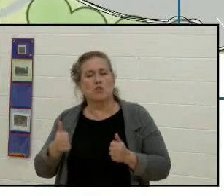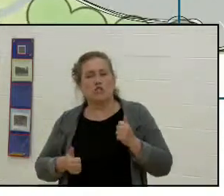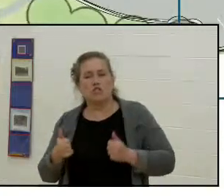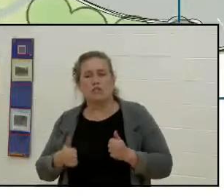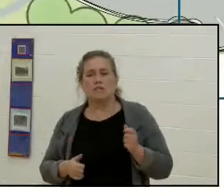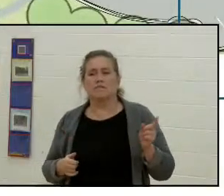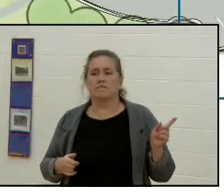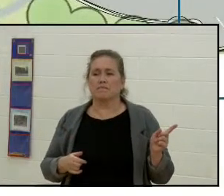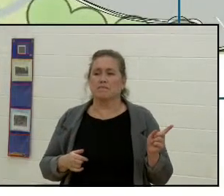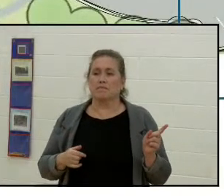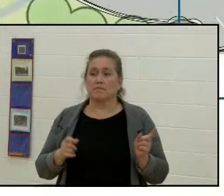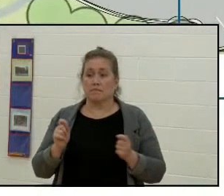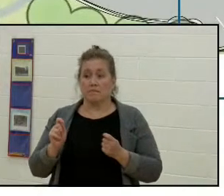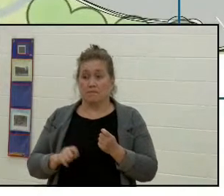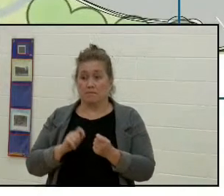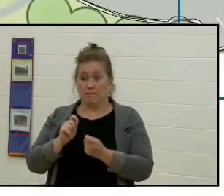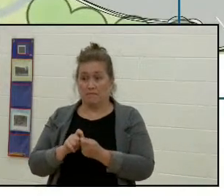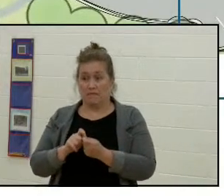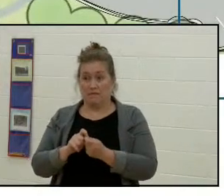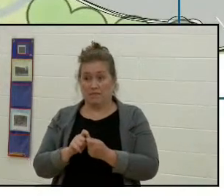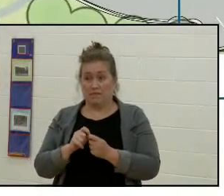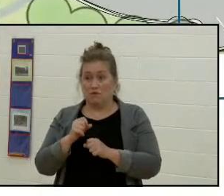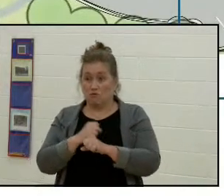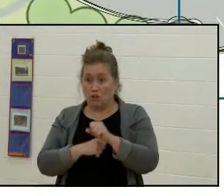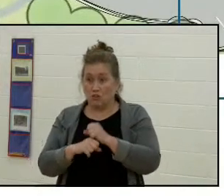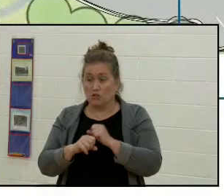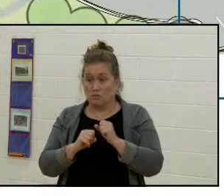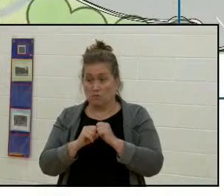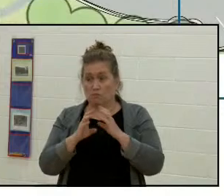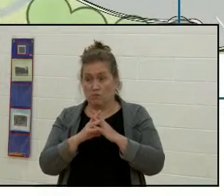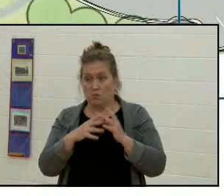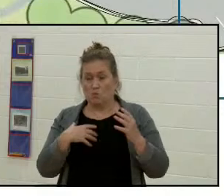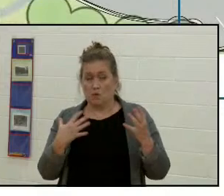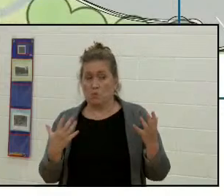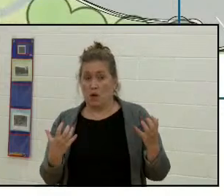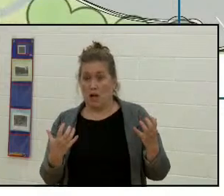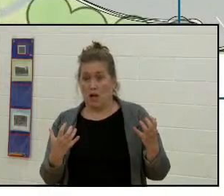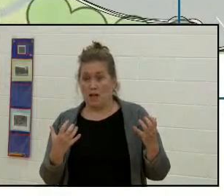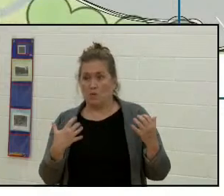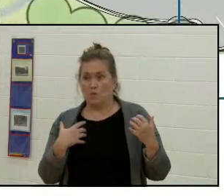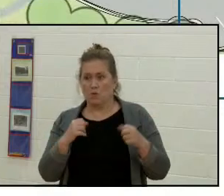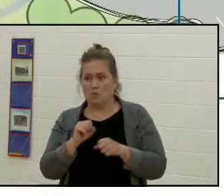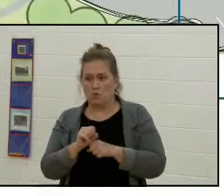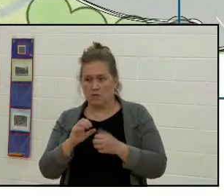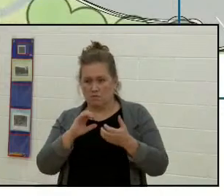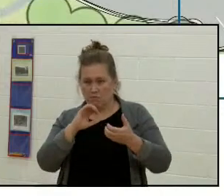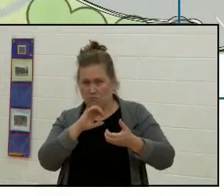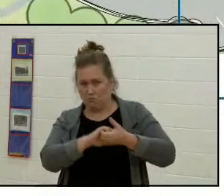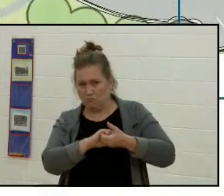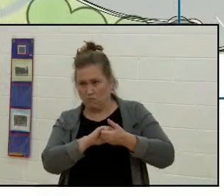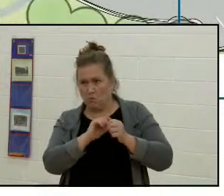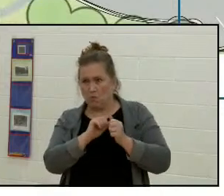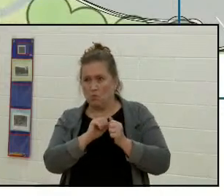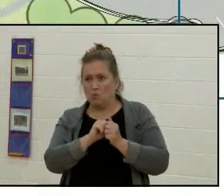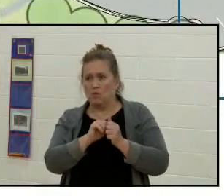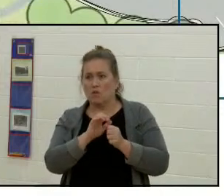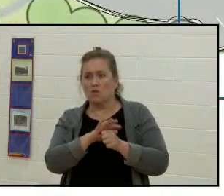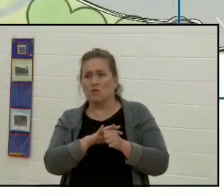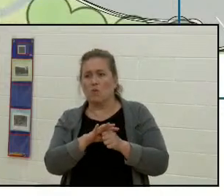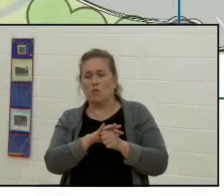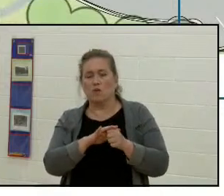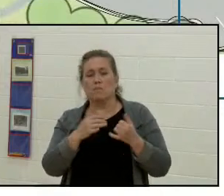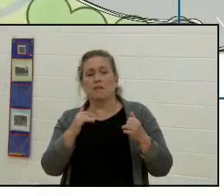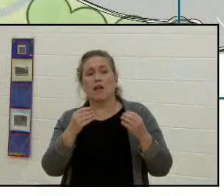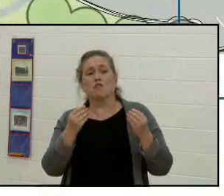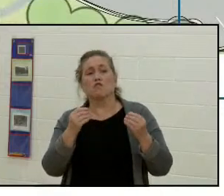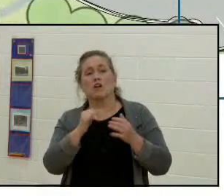the specific equipment that we're looking at including. We've been working with a local playground designer to kind of make sure that we're meeting